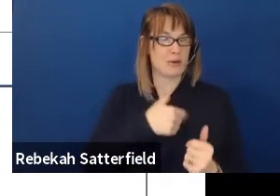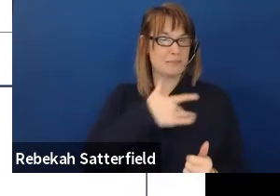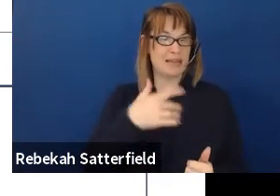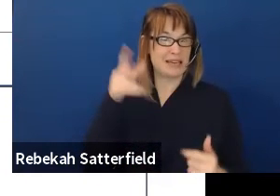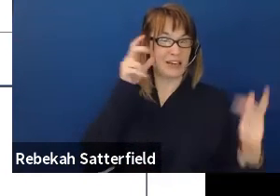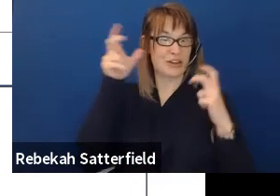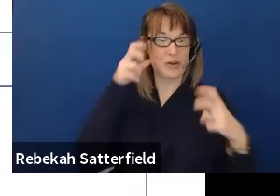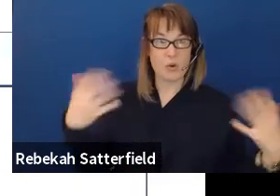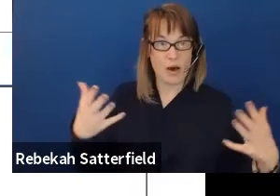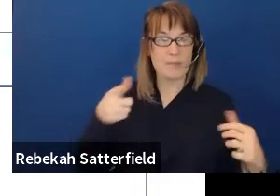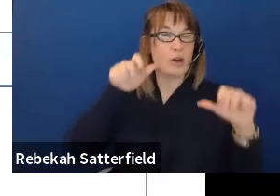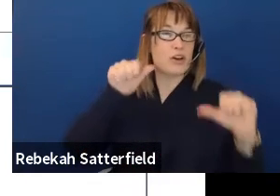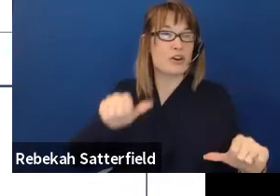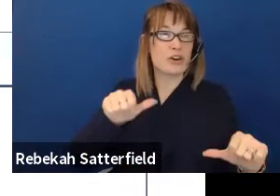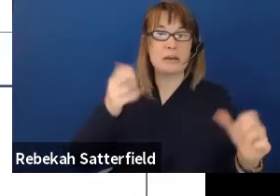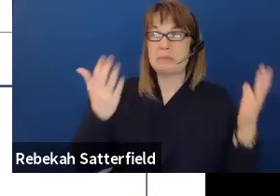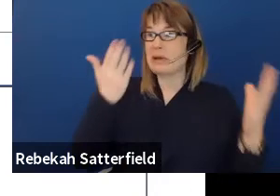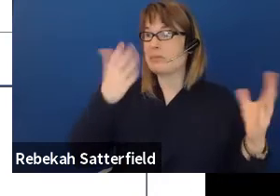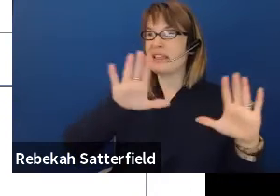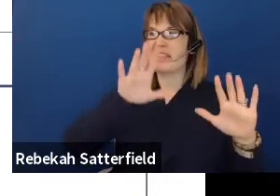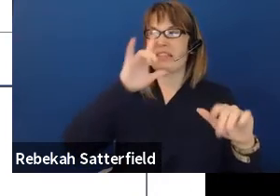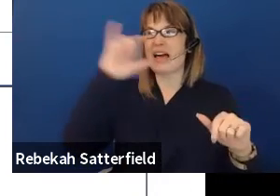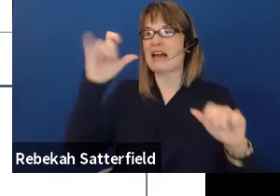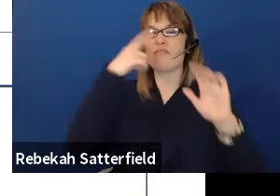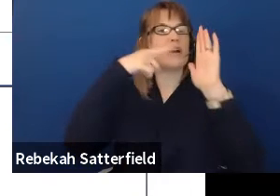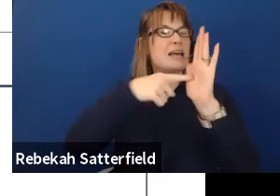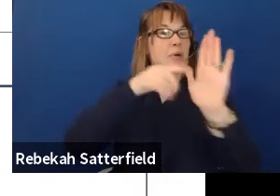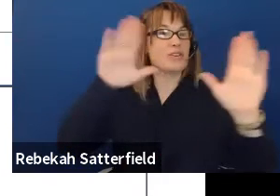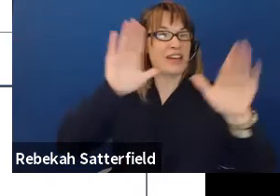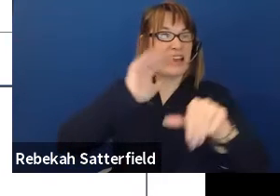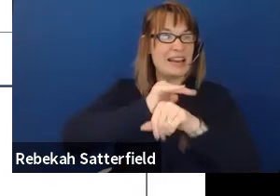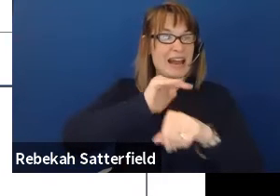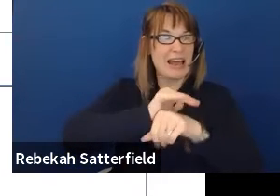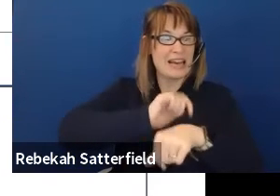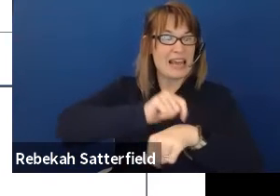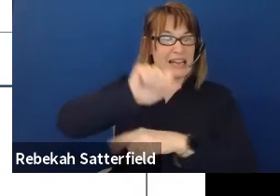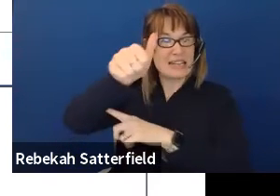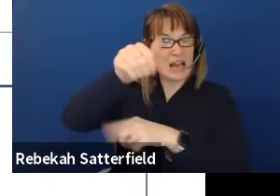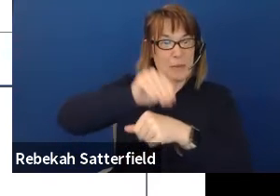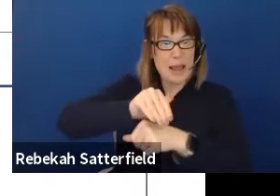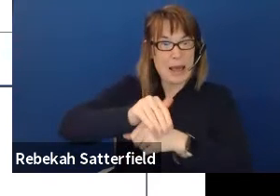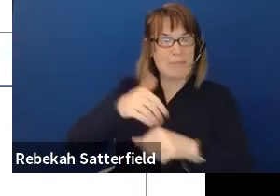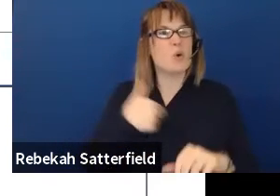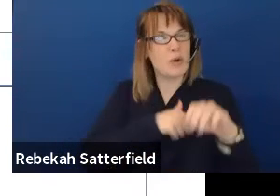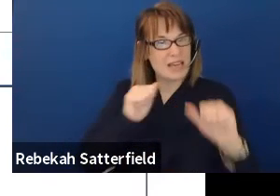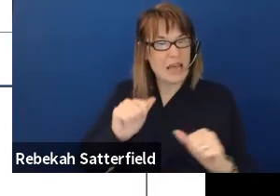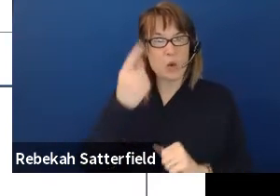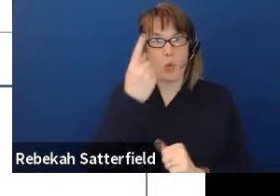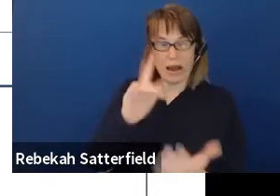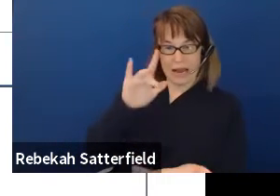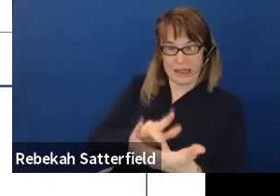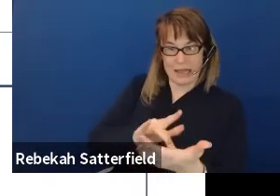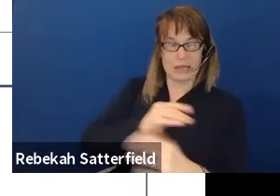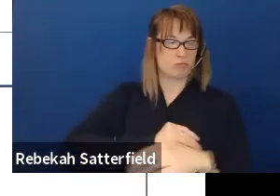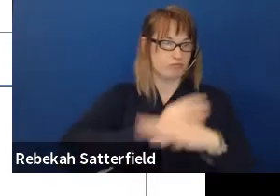is it could be Sunday night at 10 o'clock and being able to assess the patient with one click of a button to